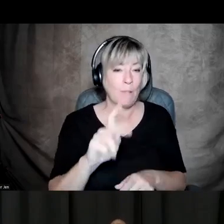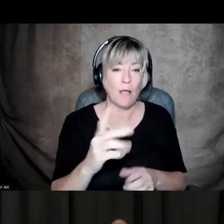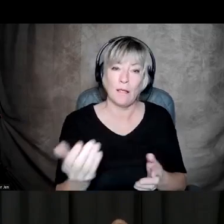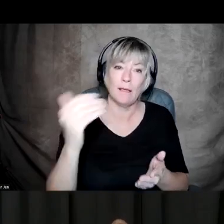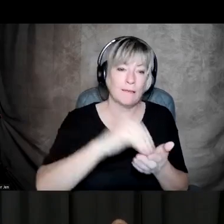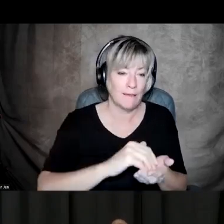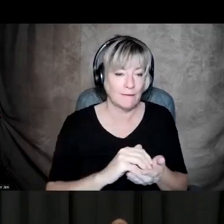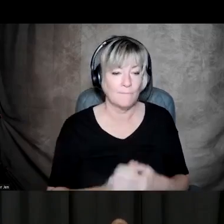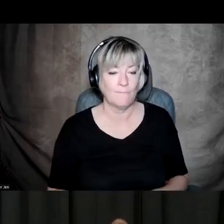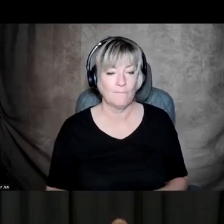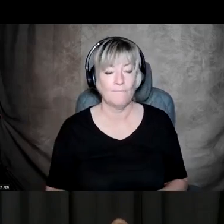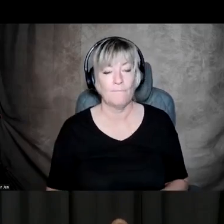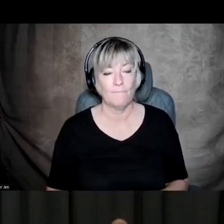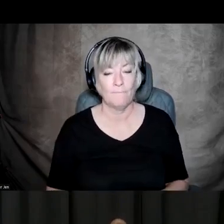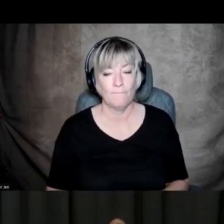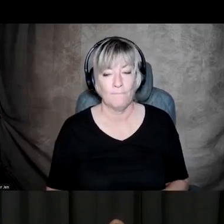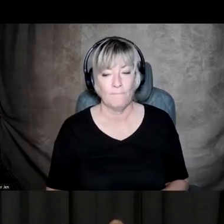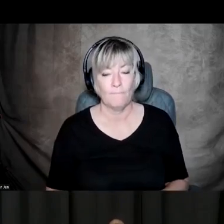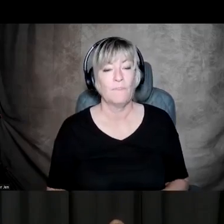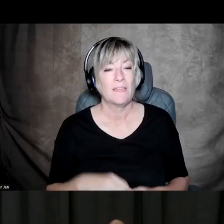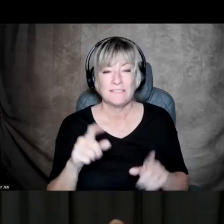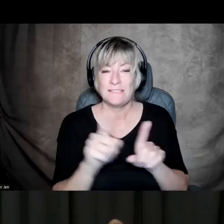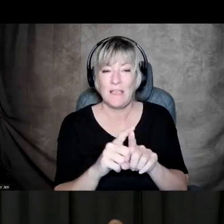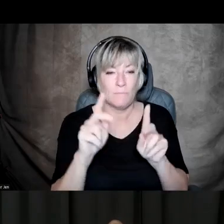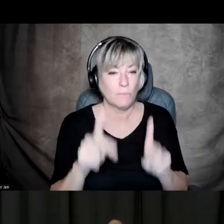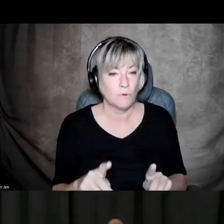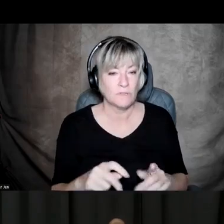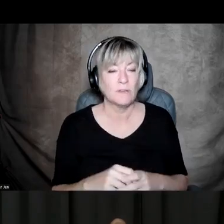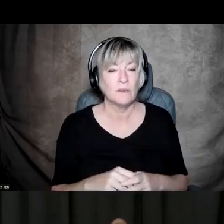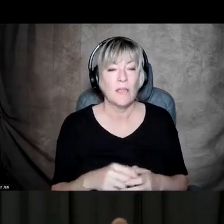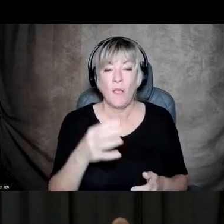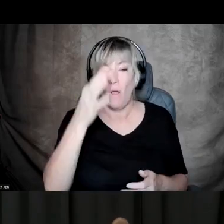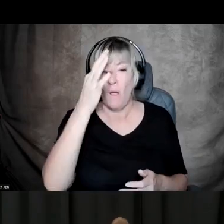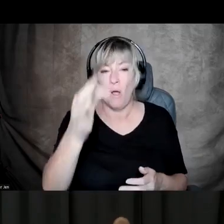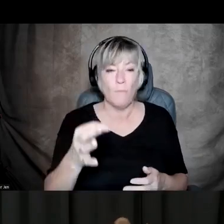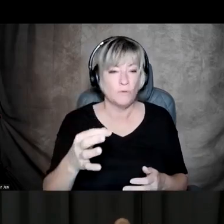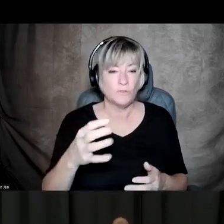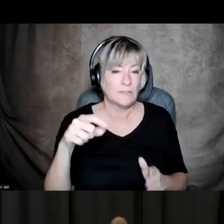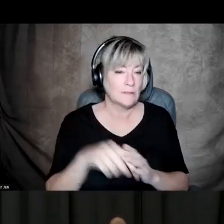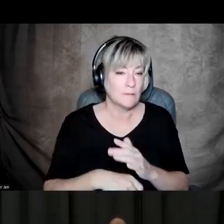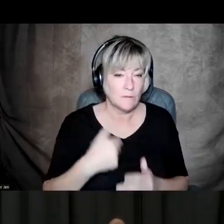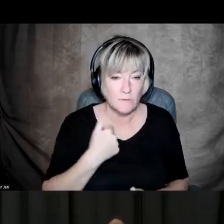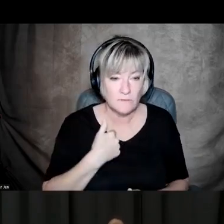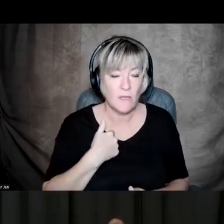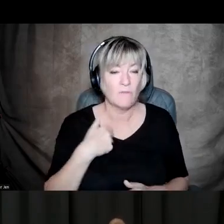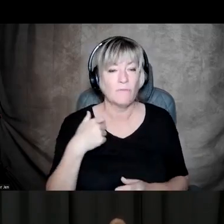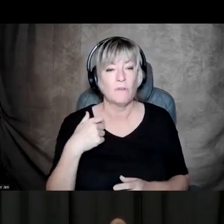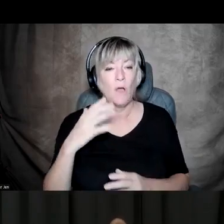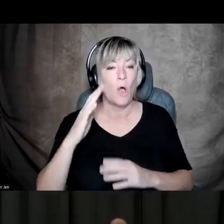thing over again. I was that same person that nearly took my life on top of a